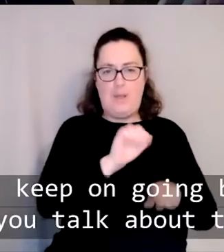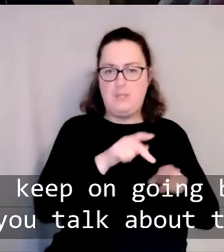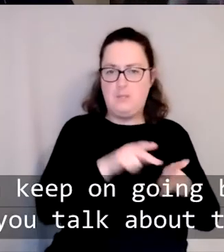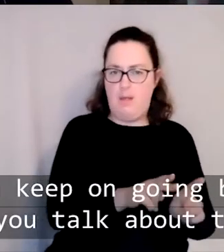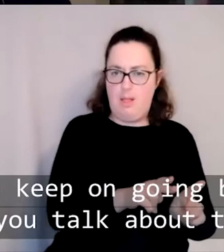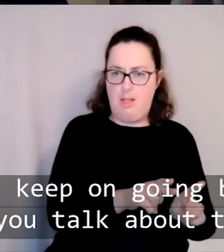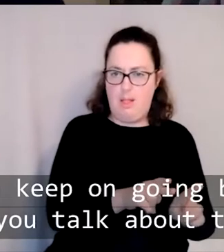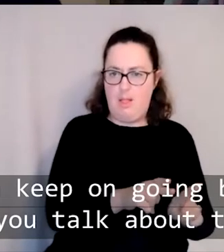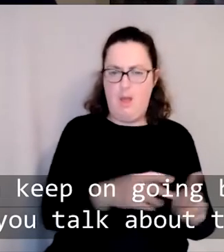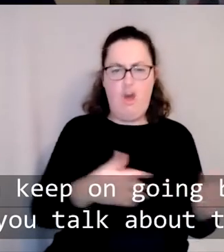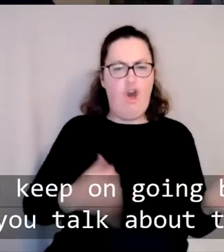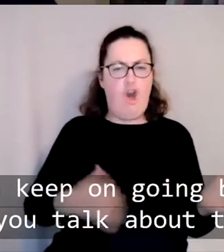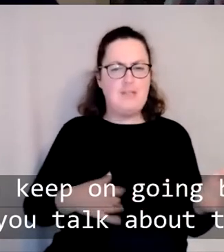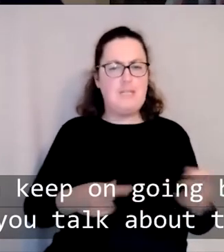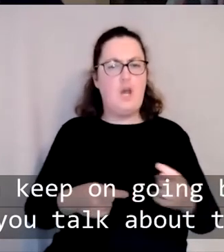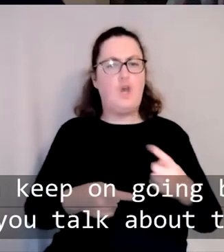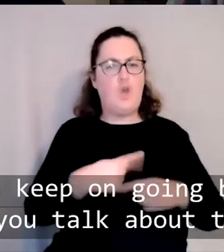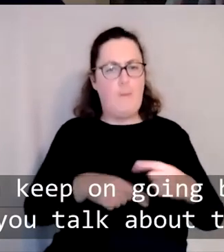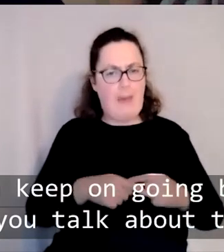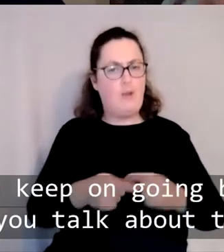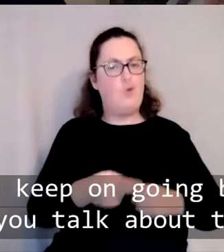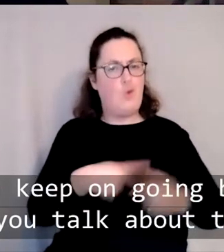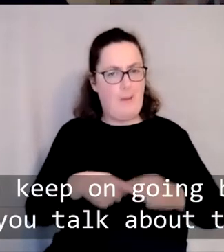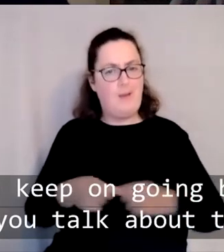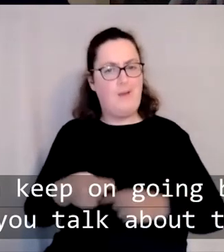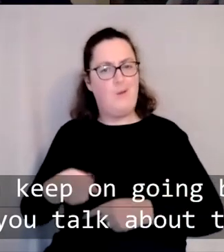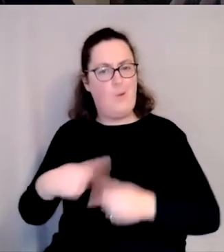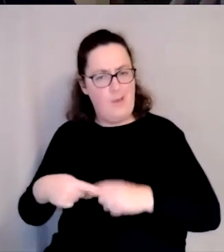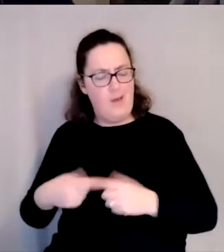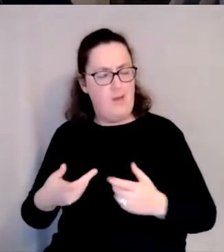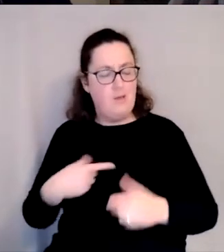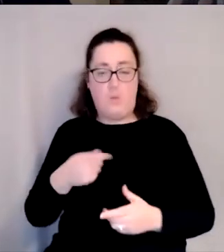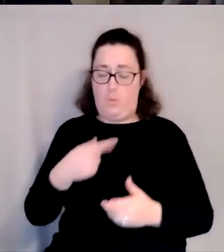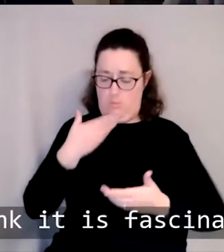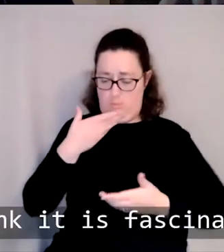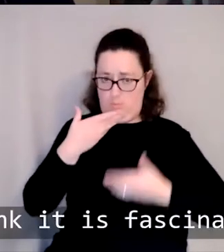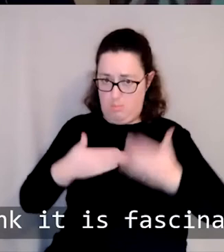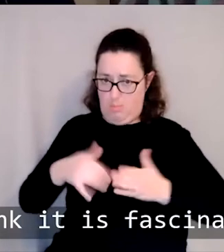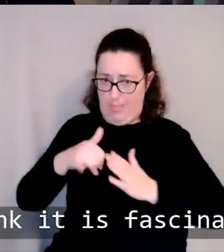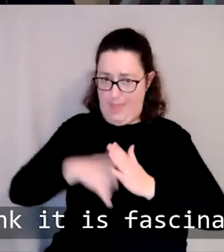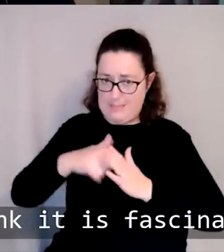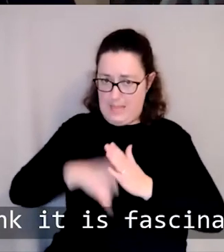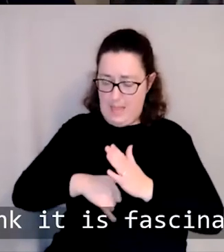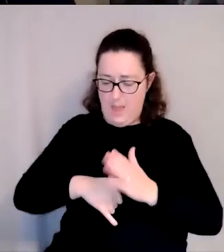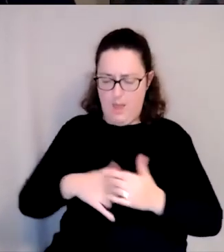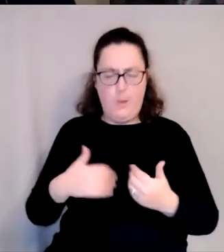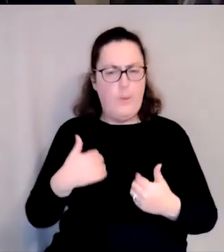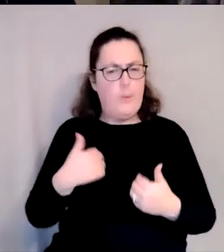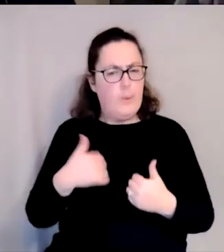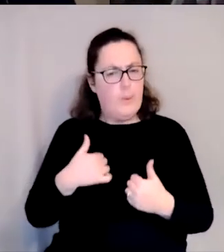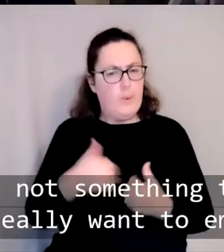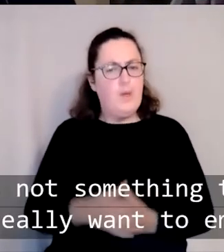Argentinian keeps on going back to it. And you talk about that. And I think it is fascinating. You